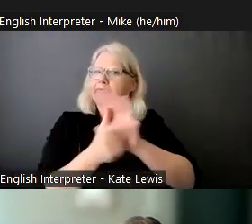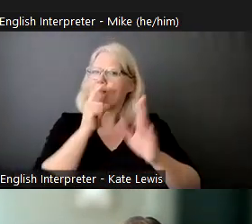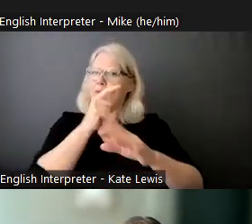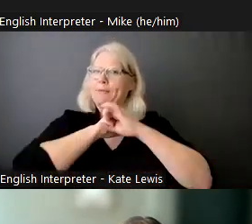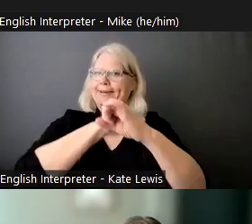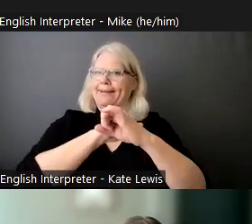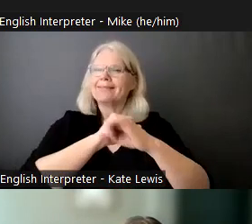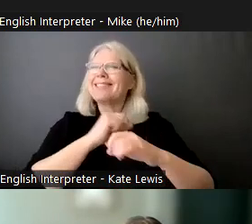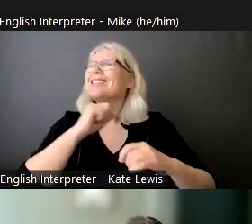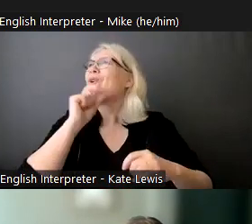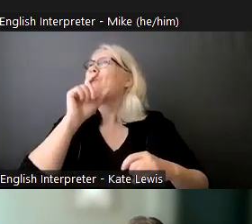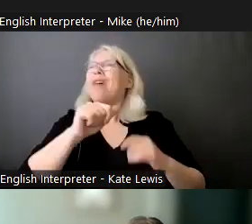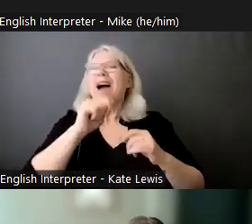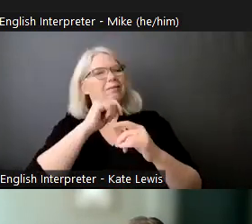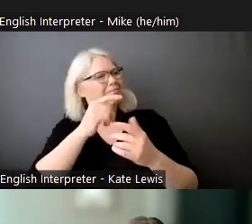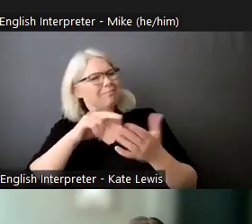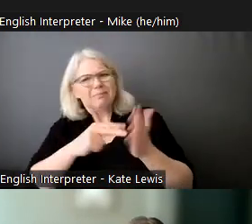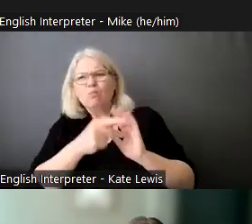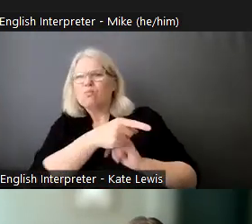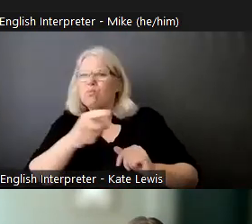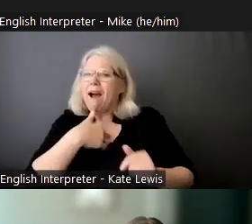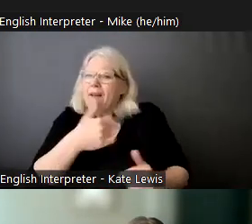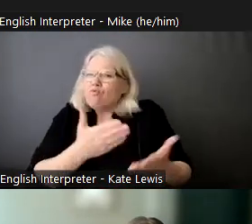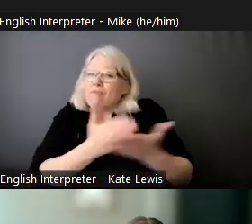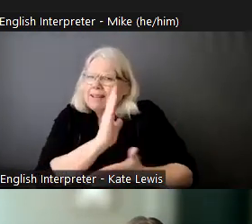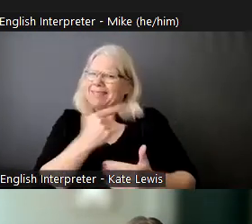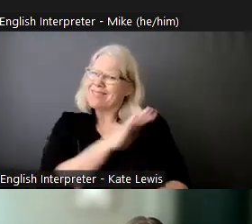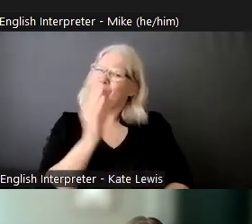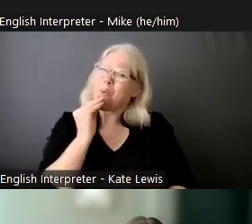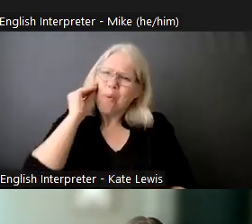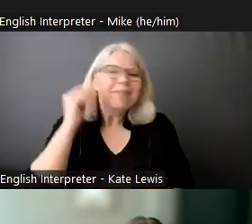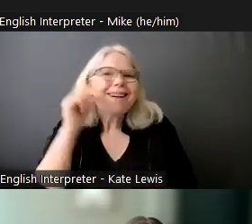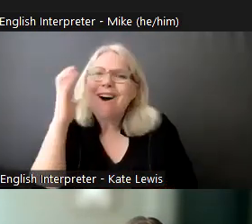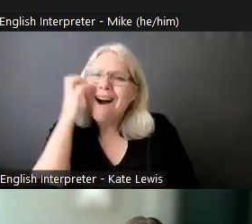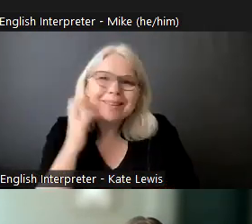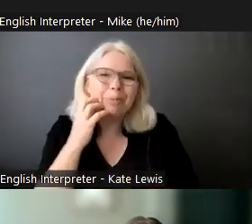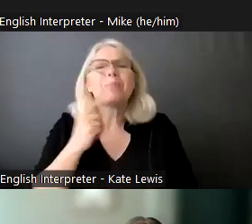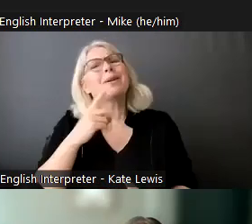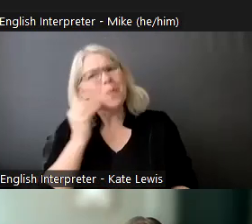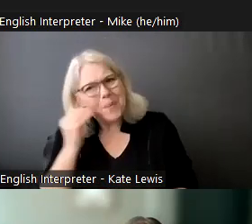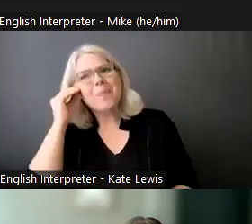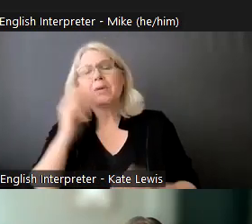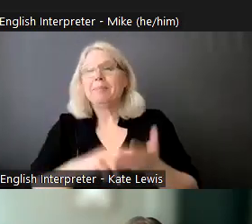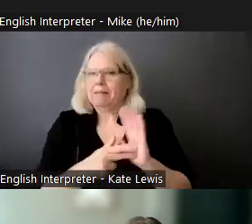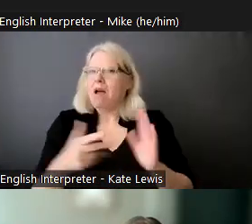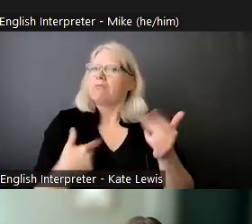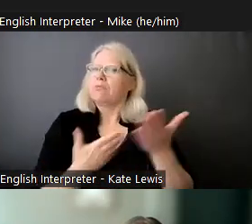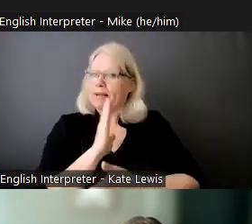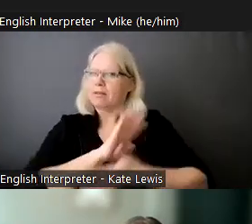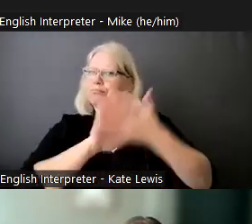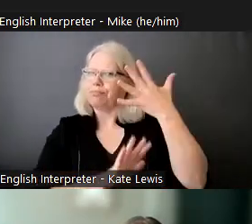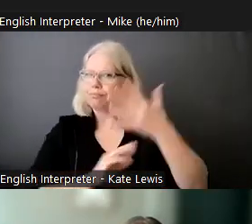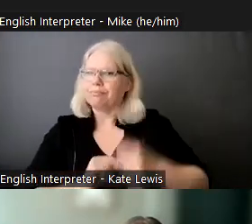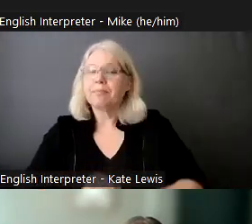and less like a hospital setting or a care setting. And so a few of those rights that we have listed here is, every